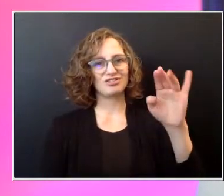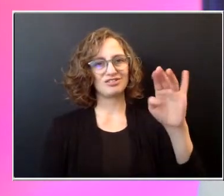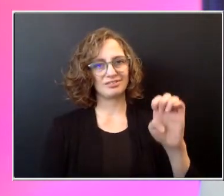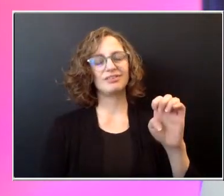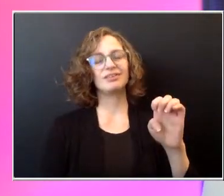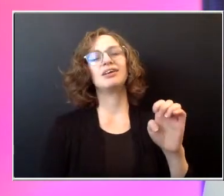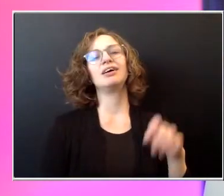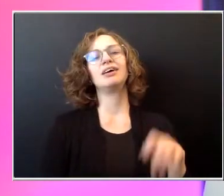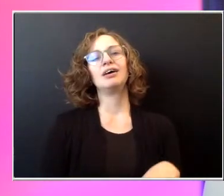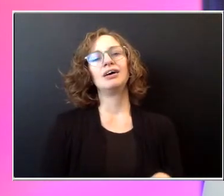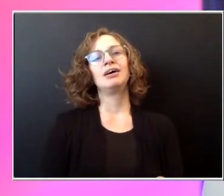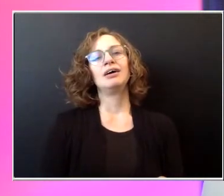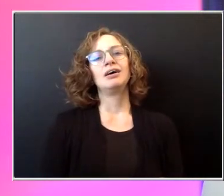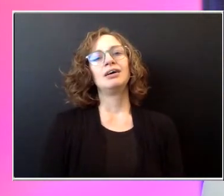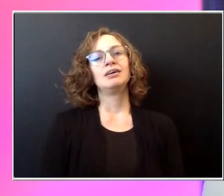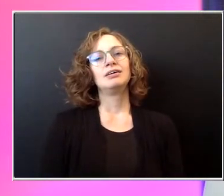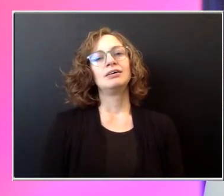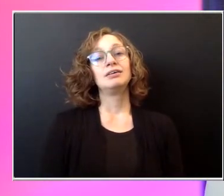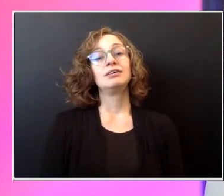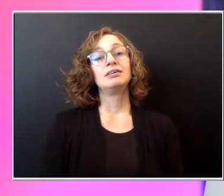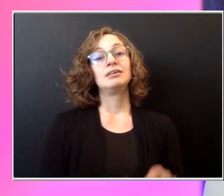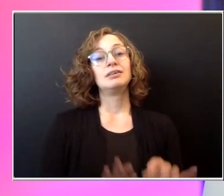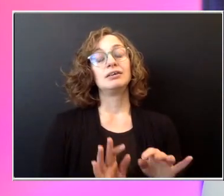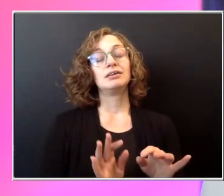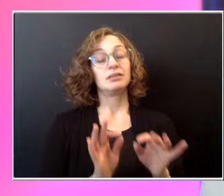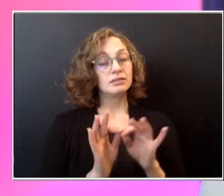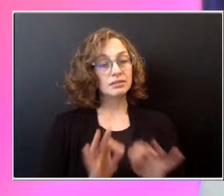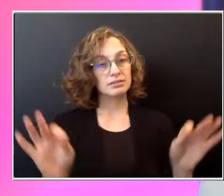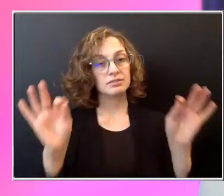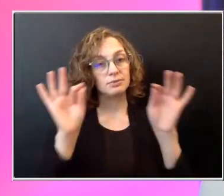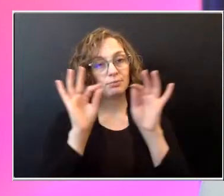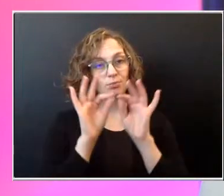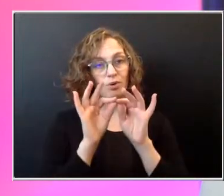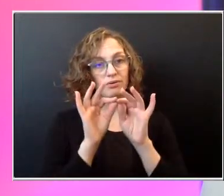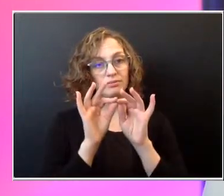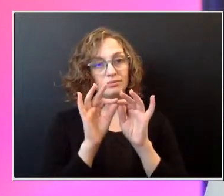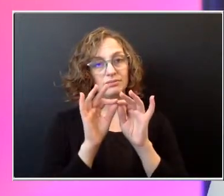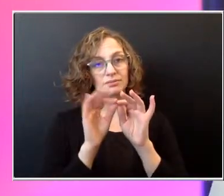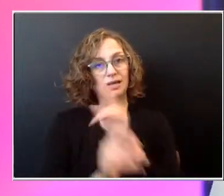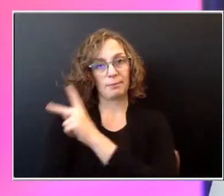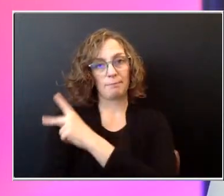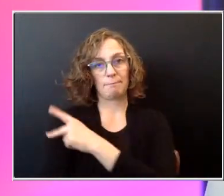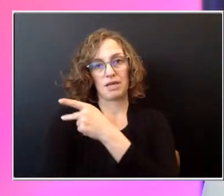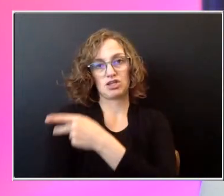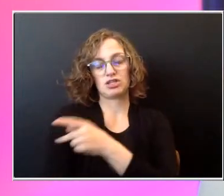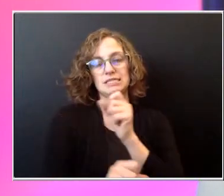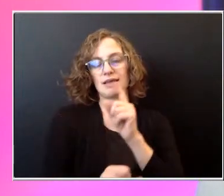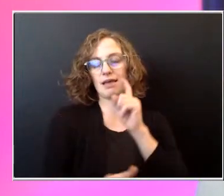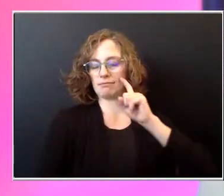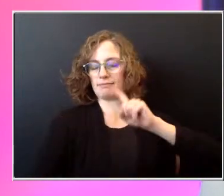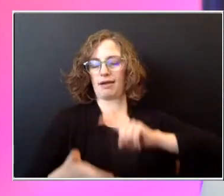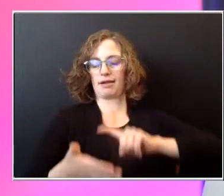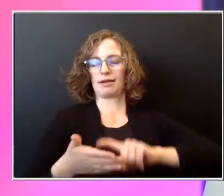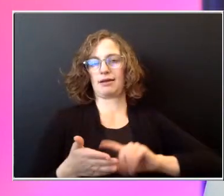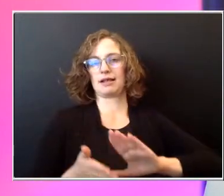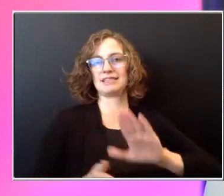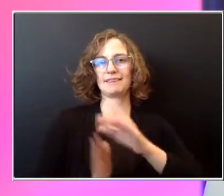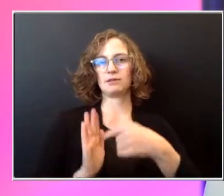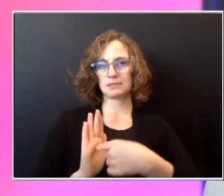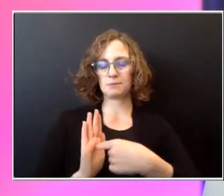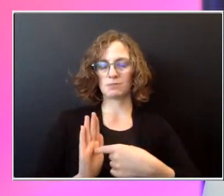I think it's really important that patients can try to recognize how sick they are, and that's hard sometimes.